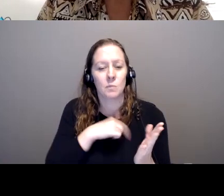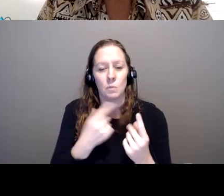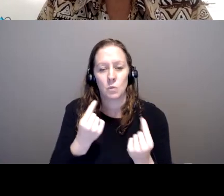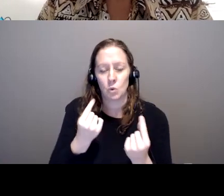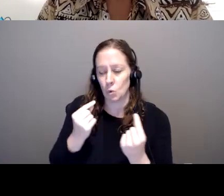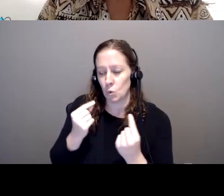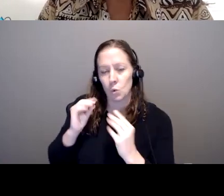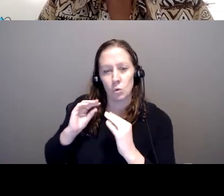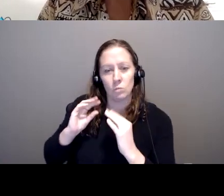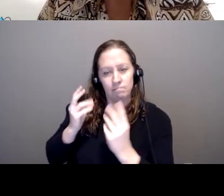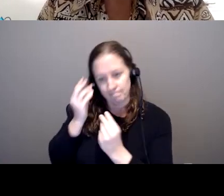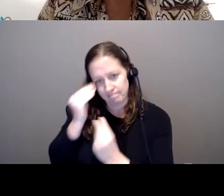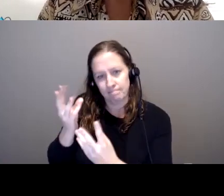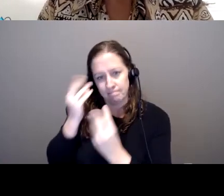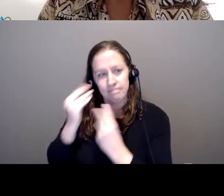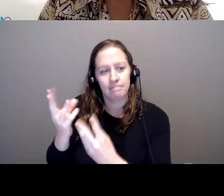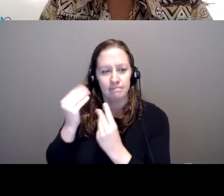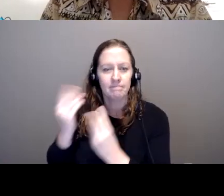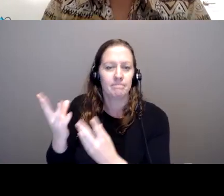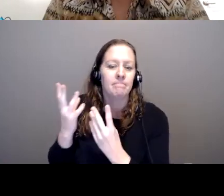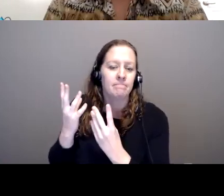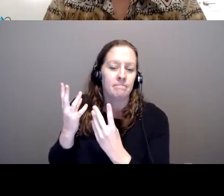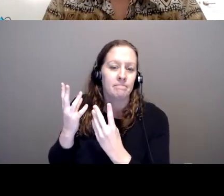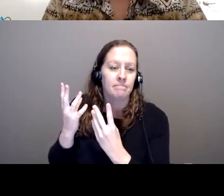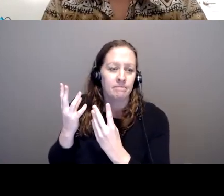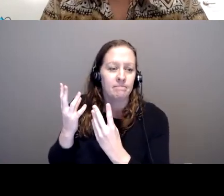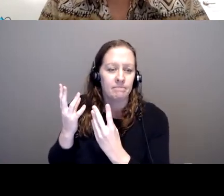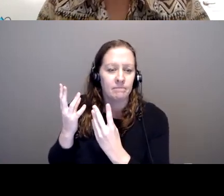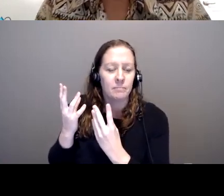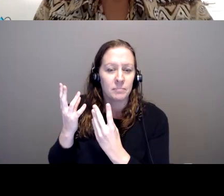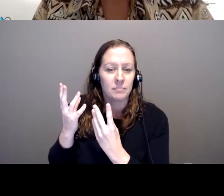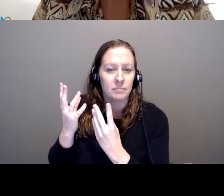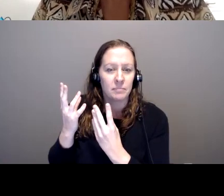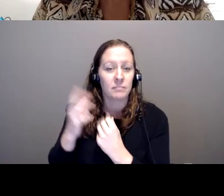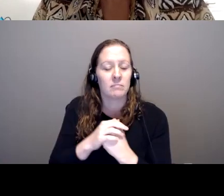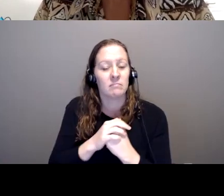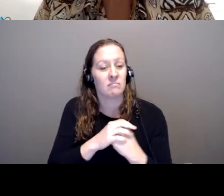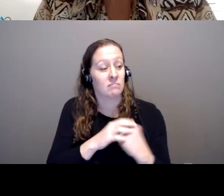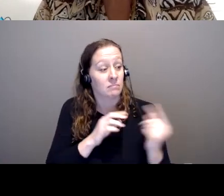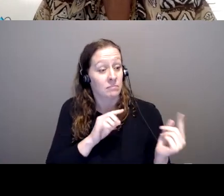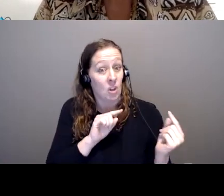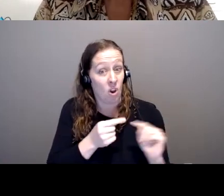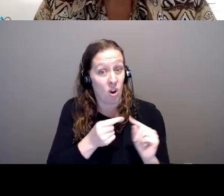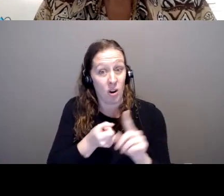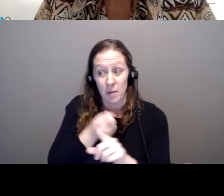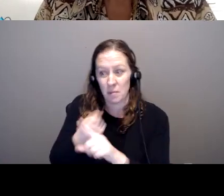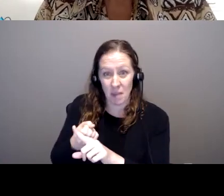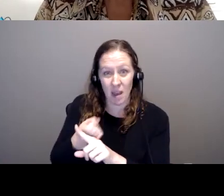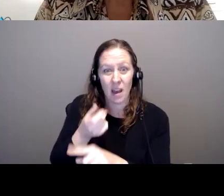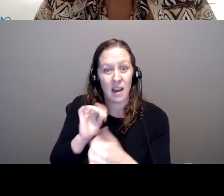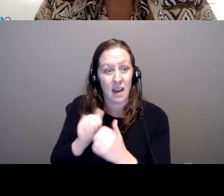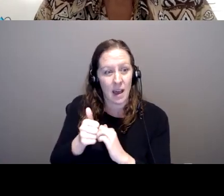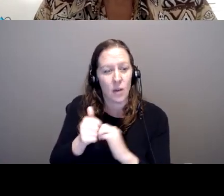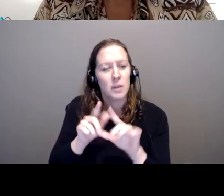doing that. As I said, we can share the impact of the harm that has been done, but also how to